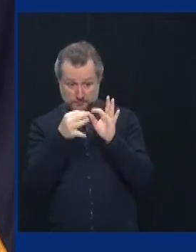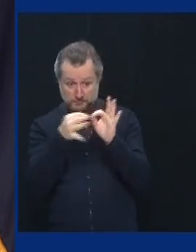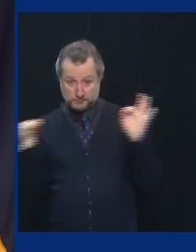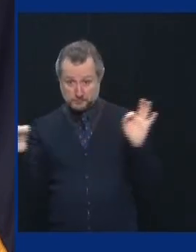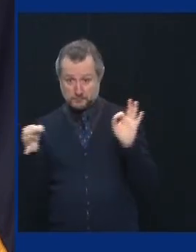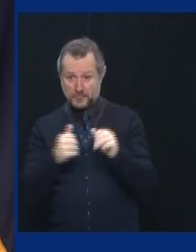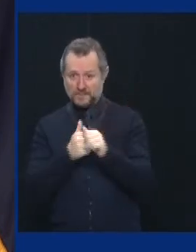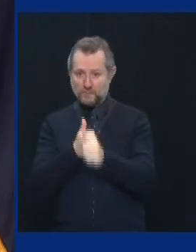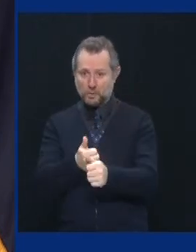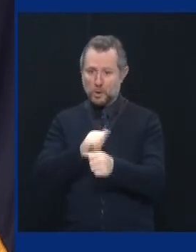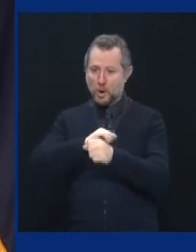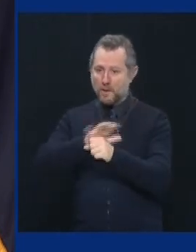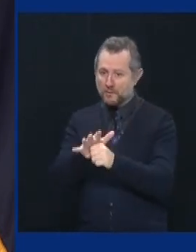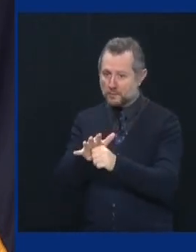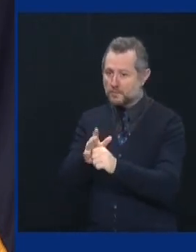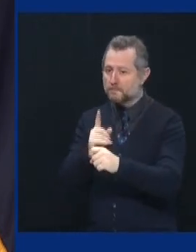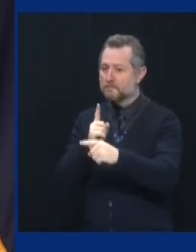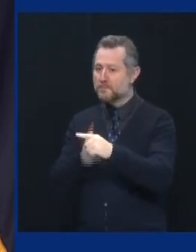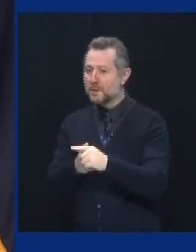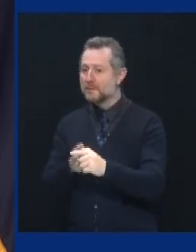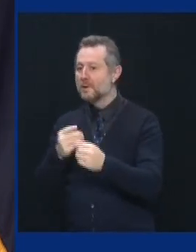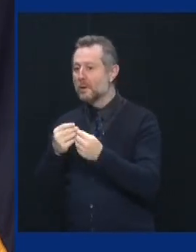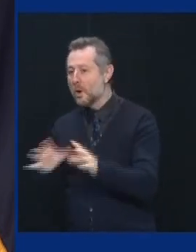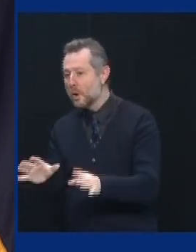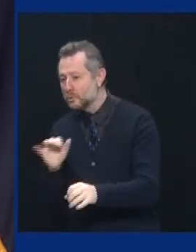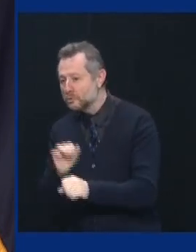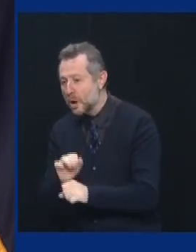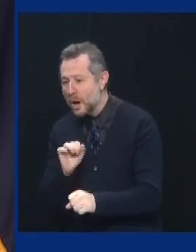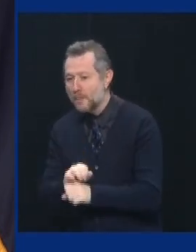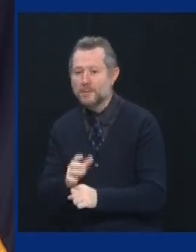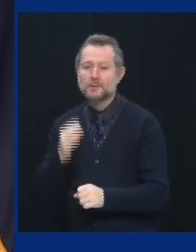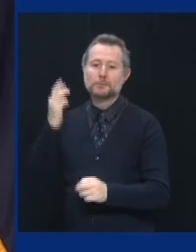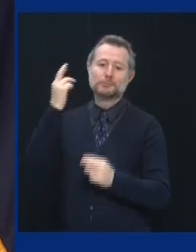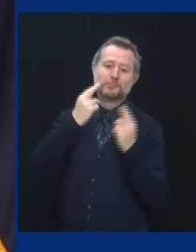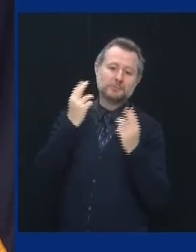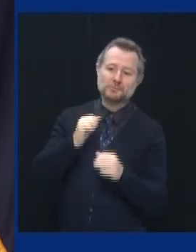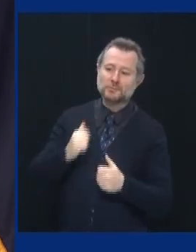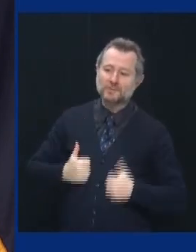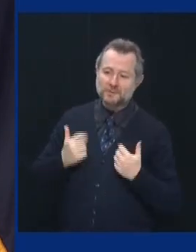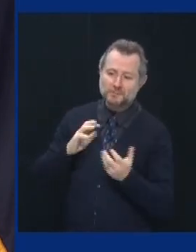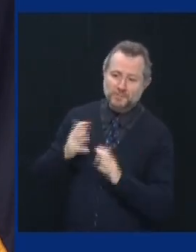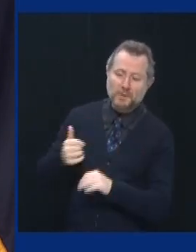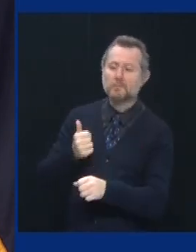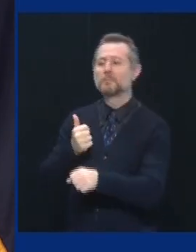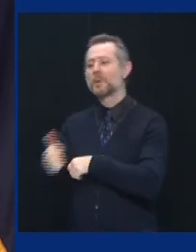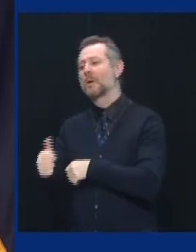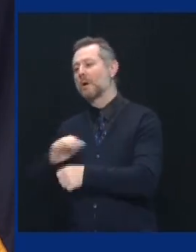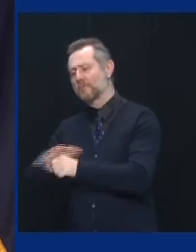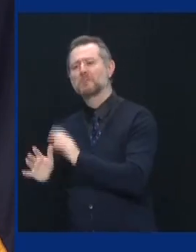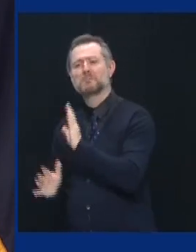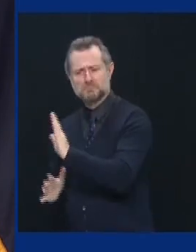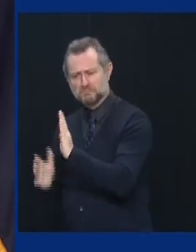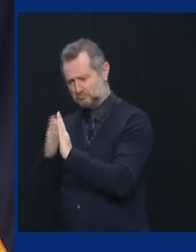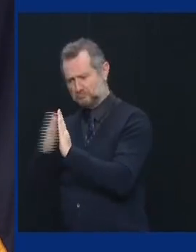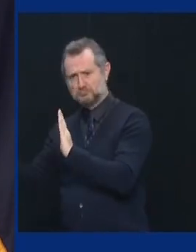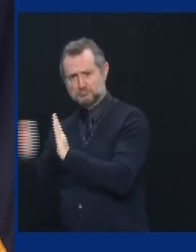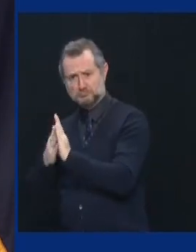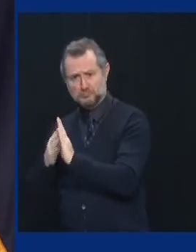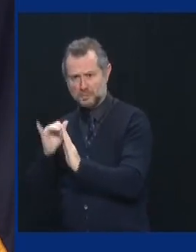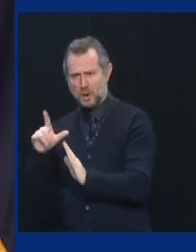but hardship that the tenant has incurred because of COVID. That's the